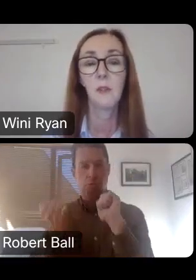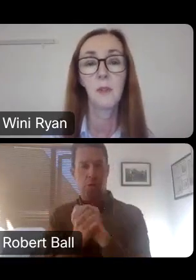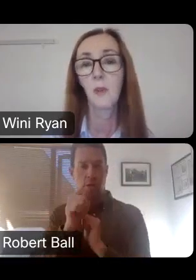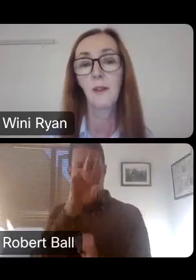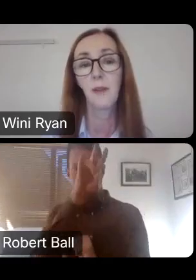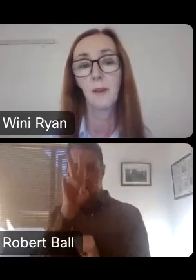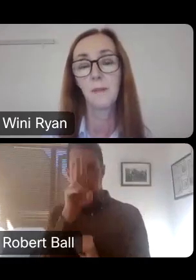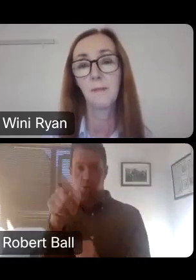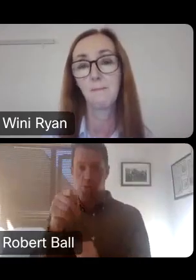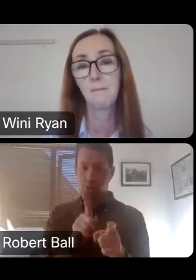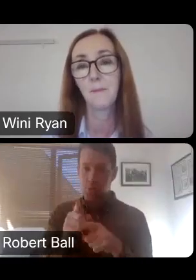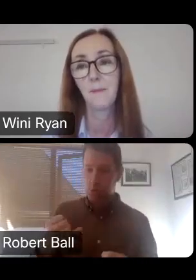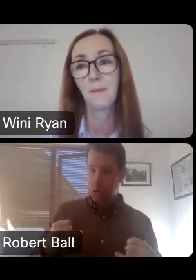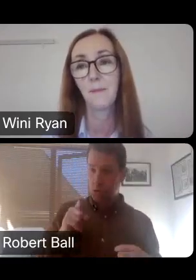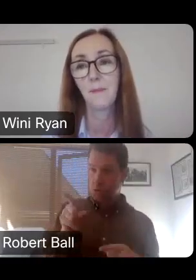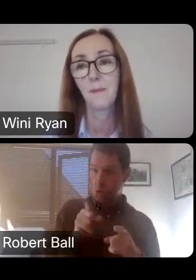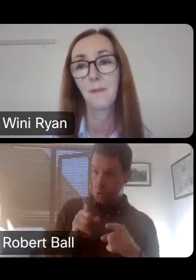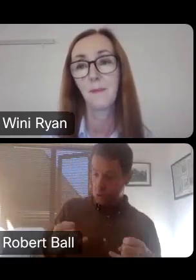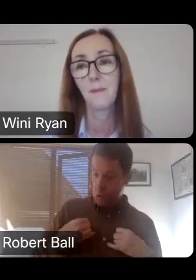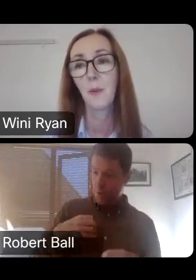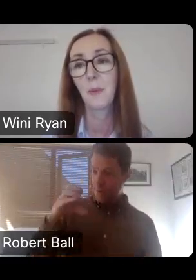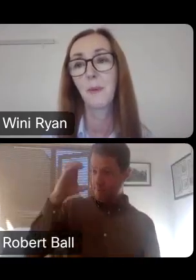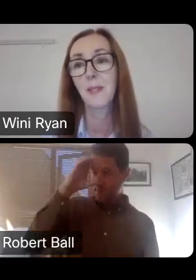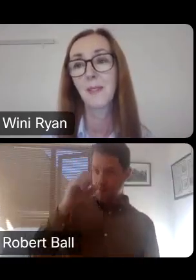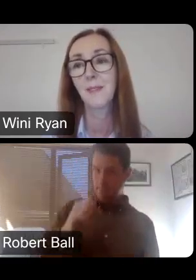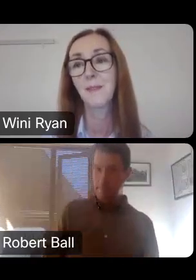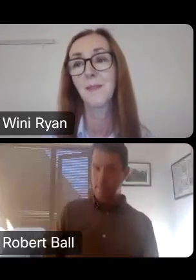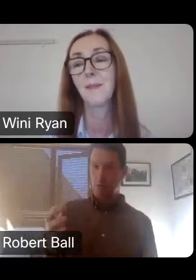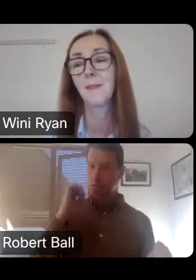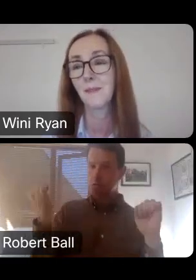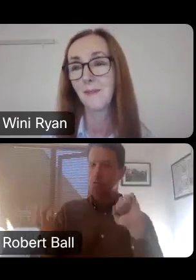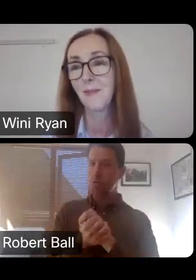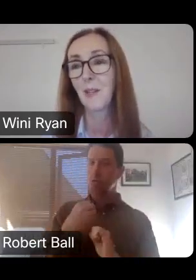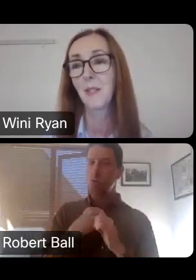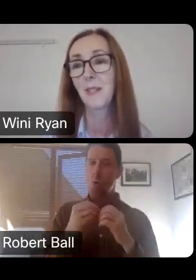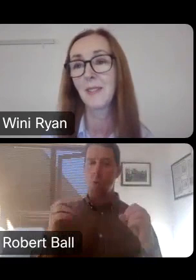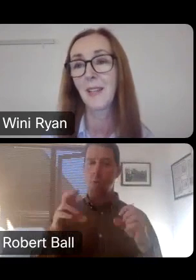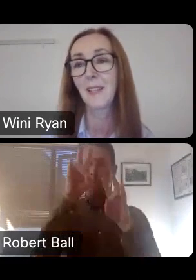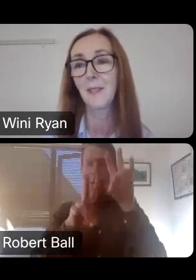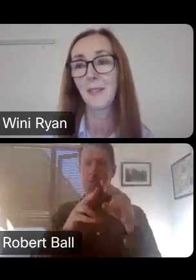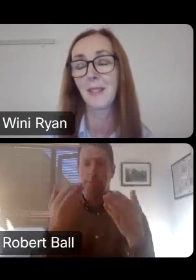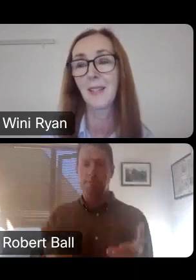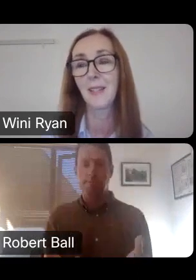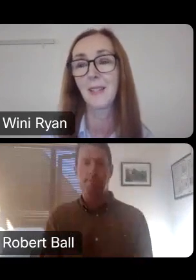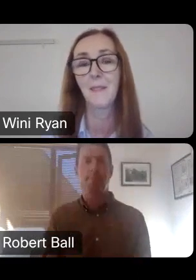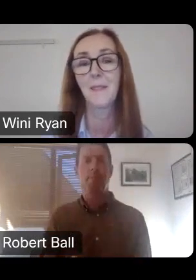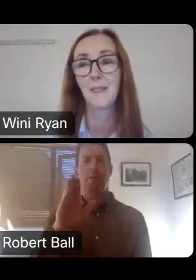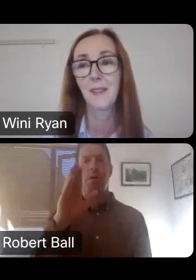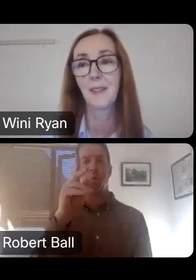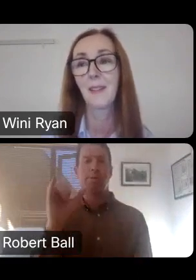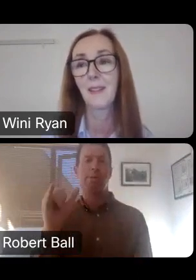did you enjoy that film, into an open question? Lucy, thank you. I've seen that. Yeah.